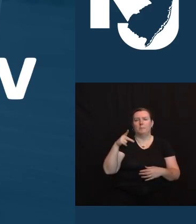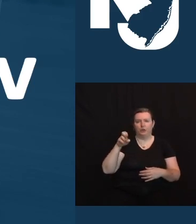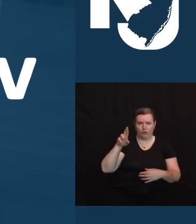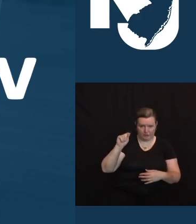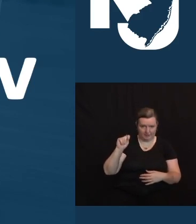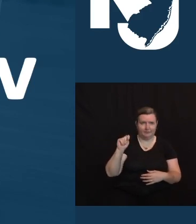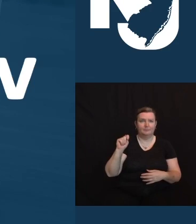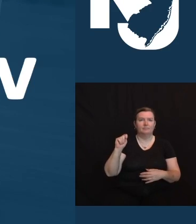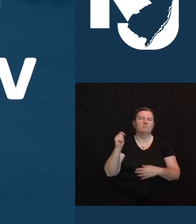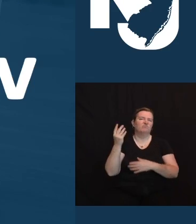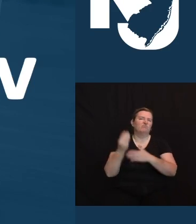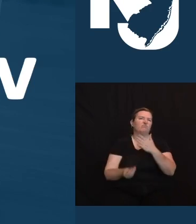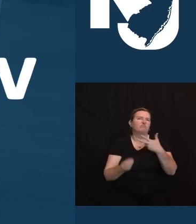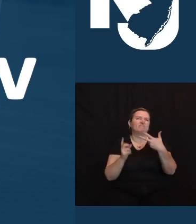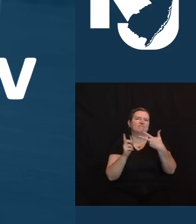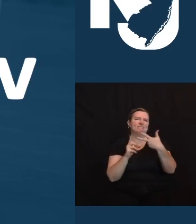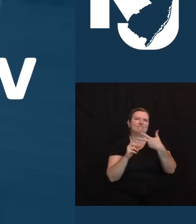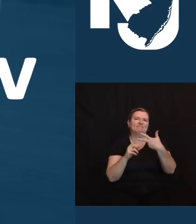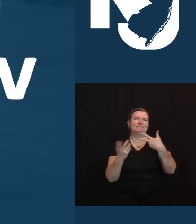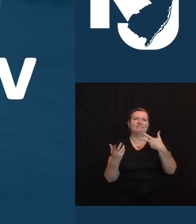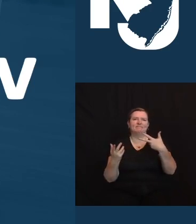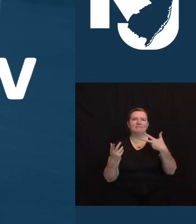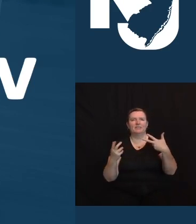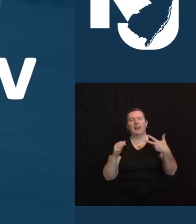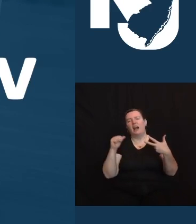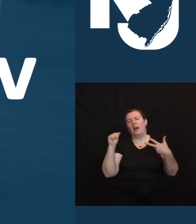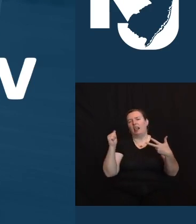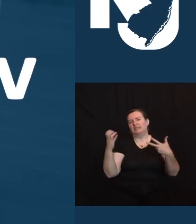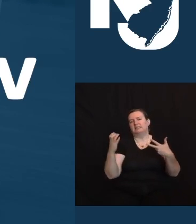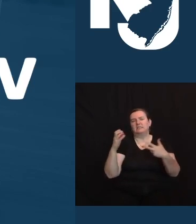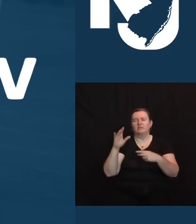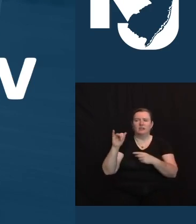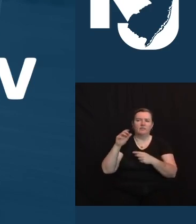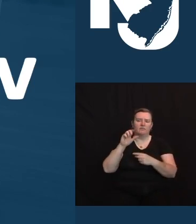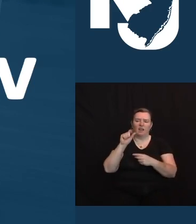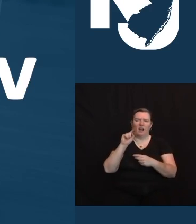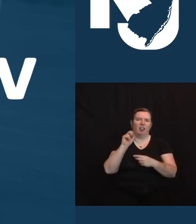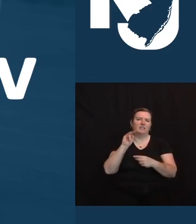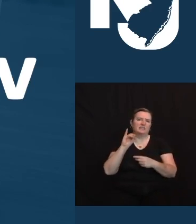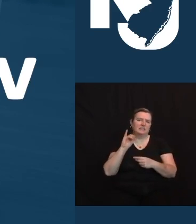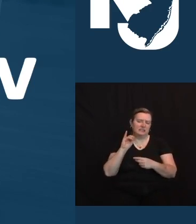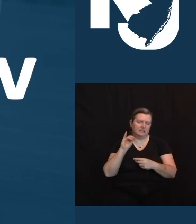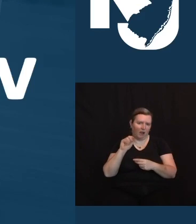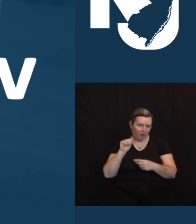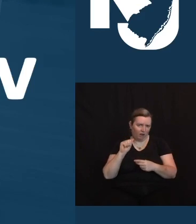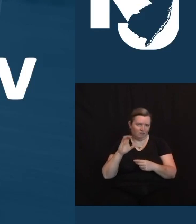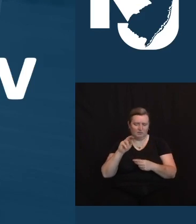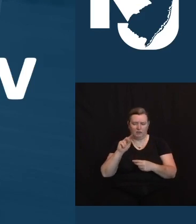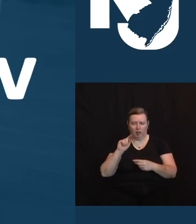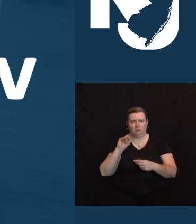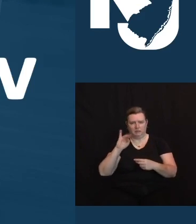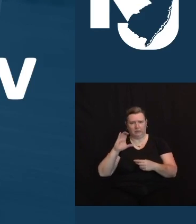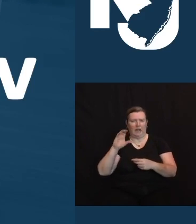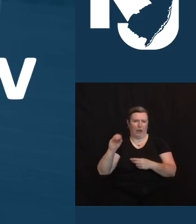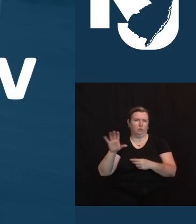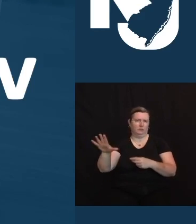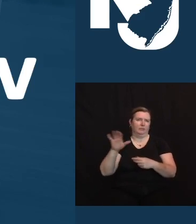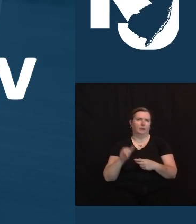father-in-law and the inability for so long for folks to visit, where we had no